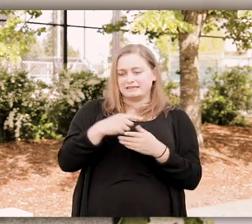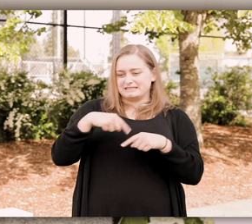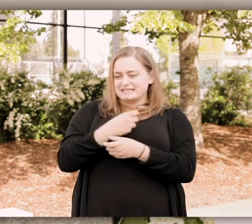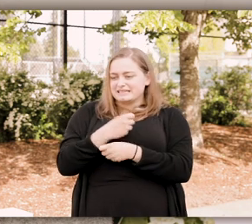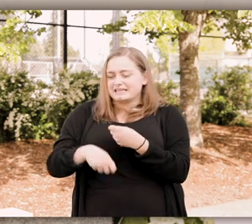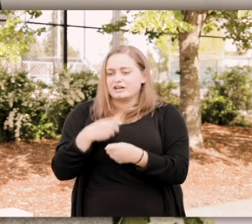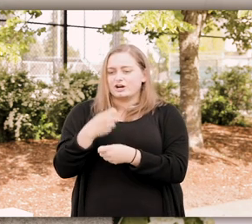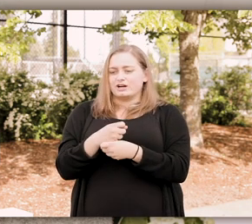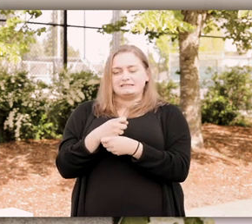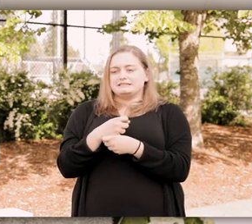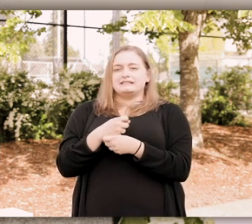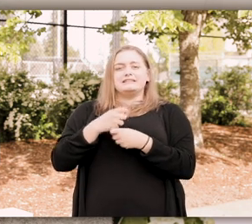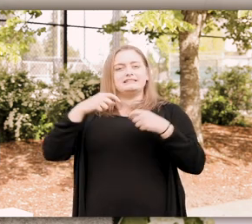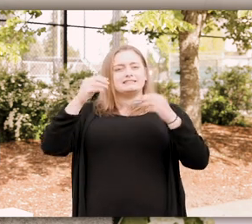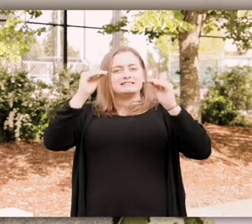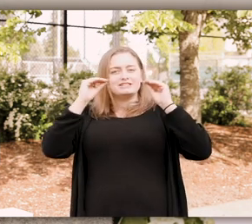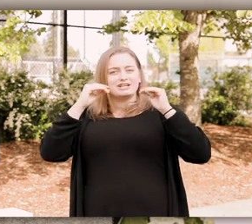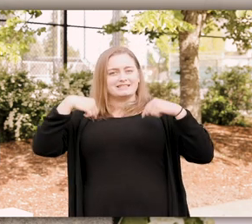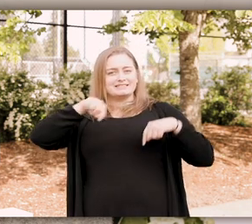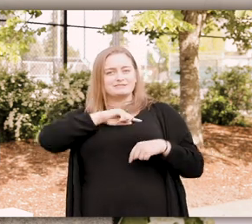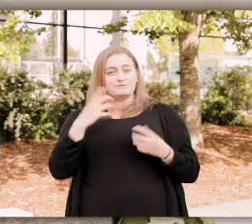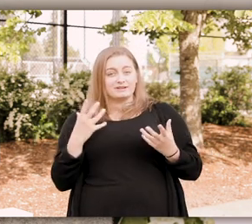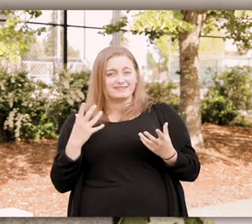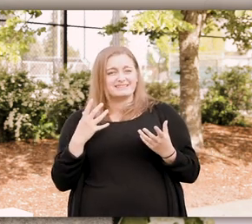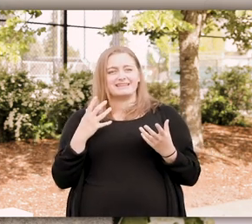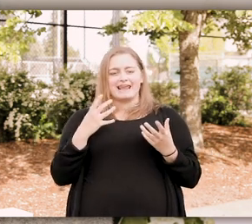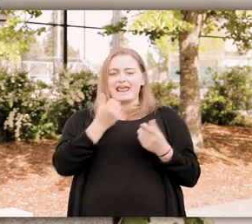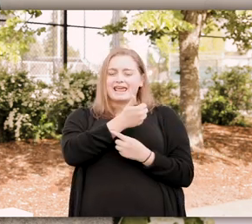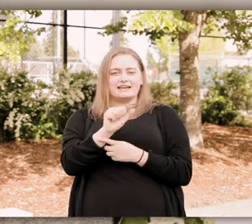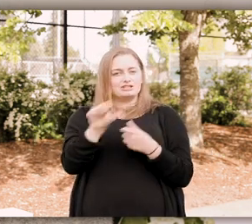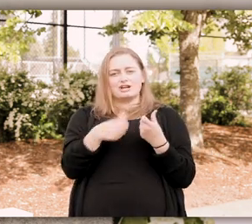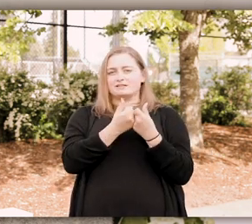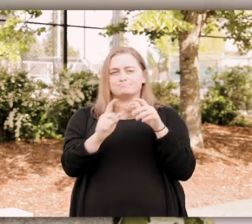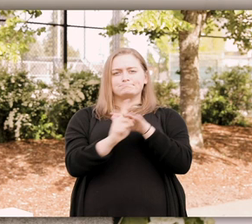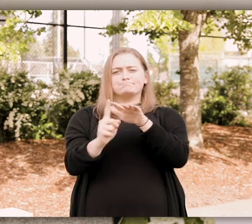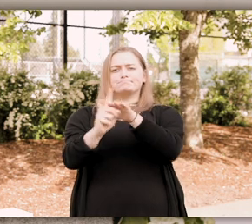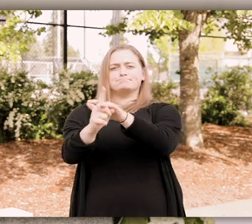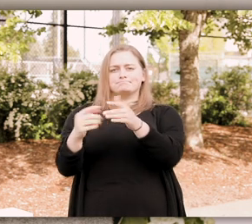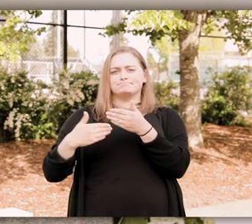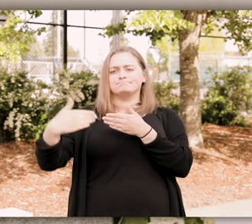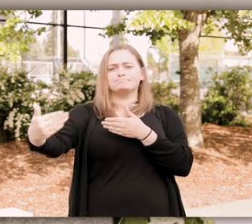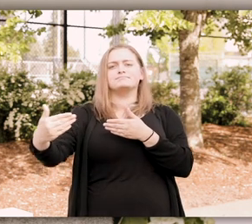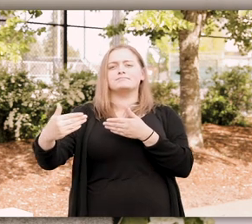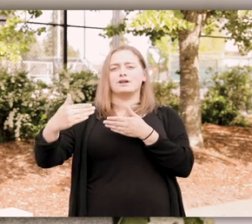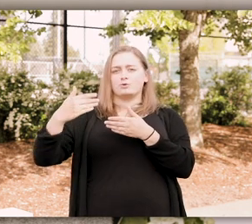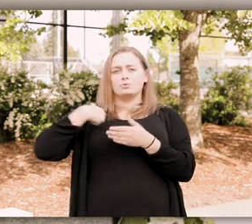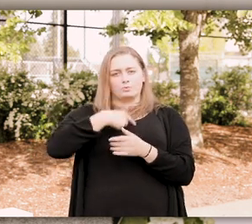no matter what challenges may arise, we can brave them. And gowns and tassels didn't teach us how to do that. We